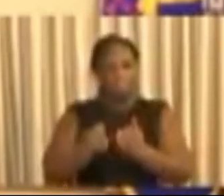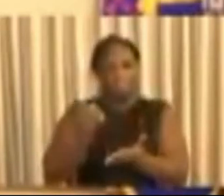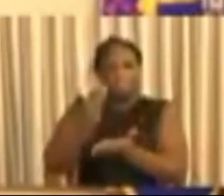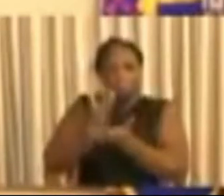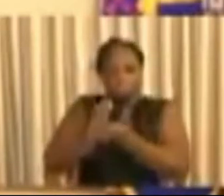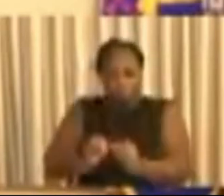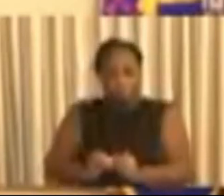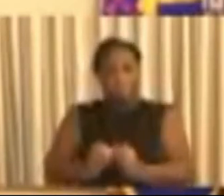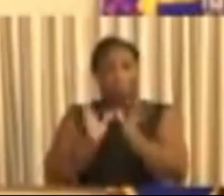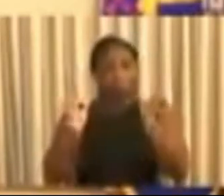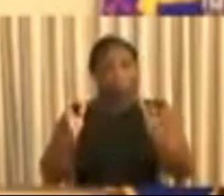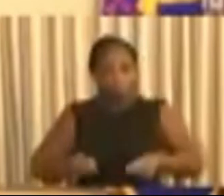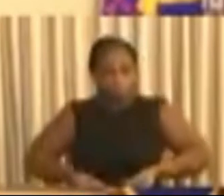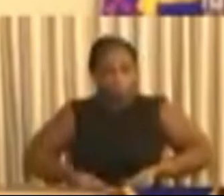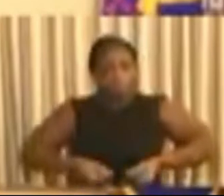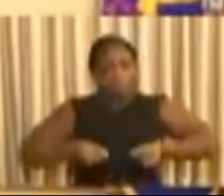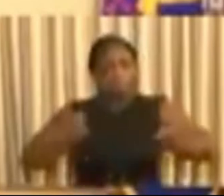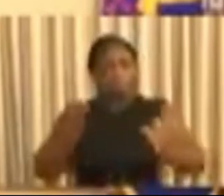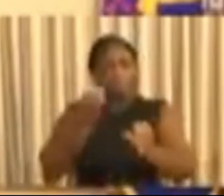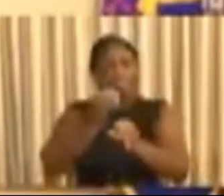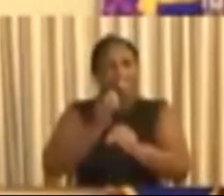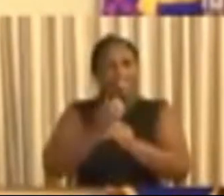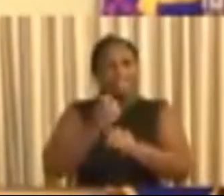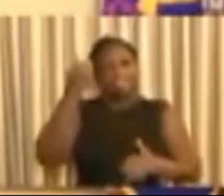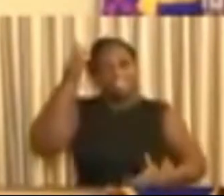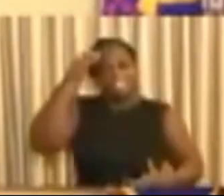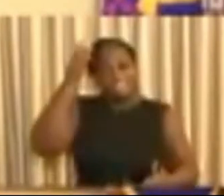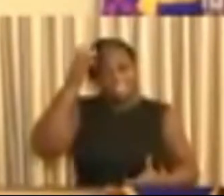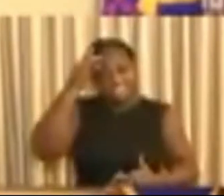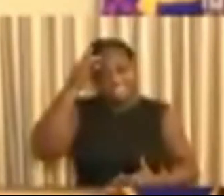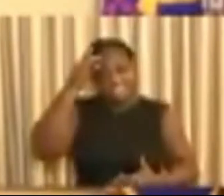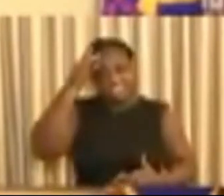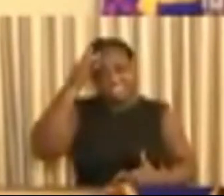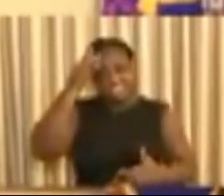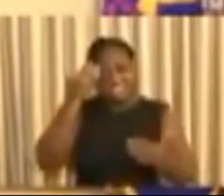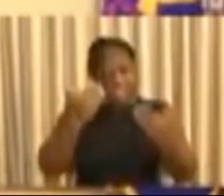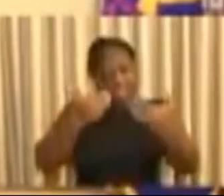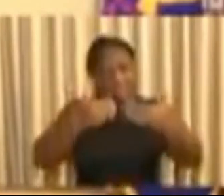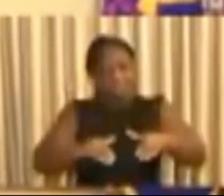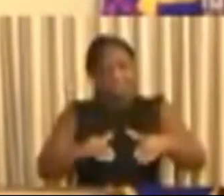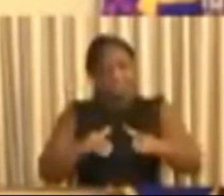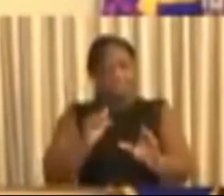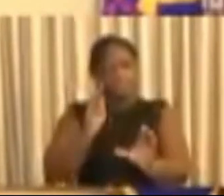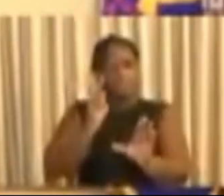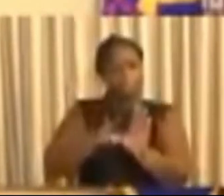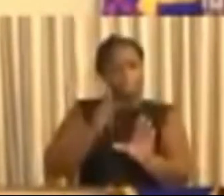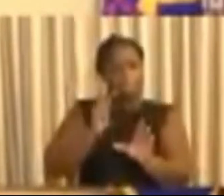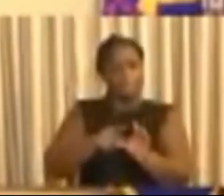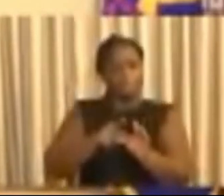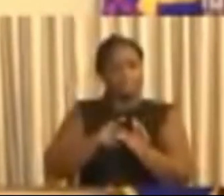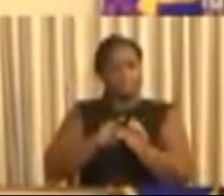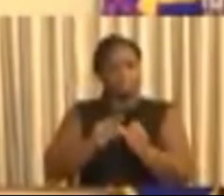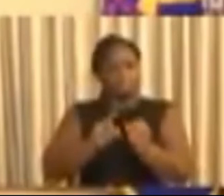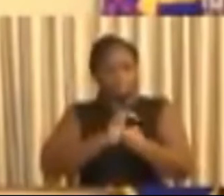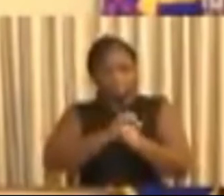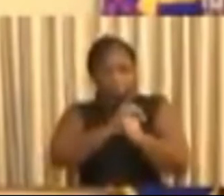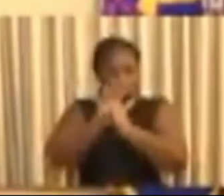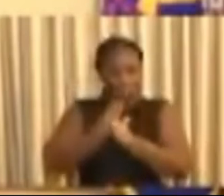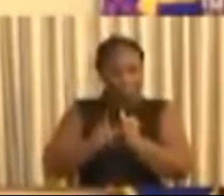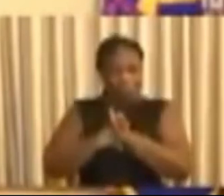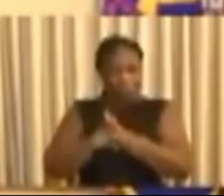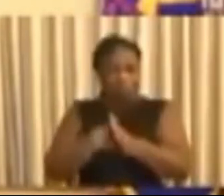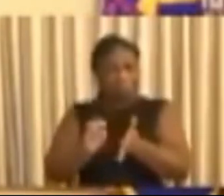spread, provide adequate care for the sick, limit the impact of the virus on social and economic